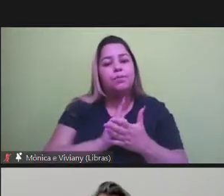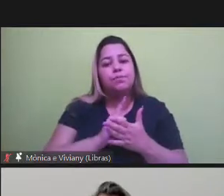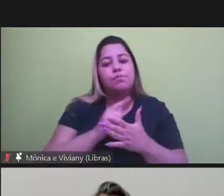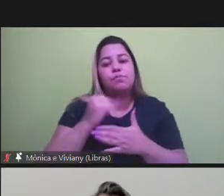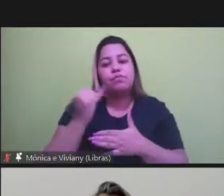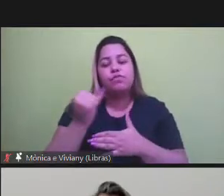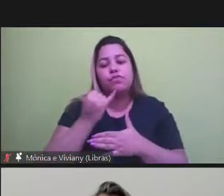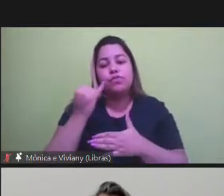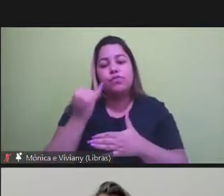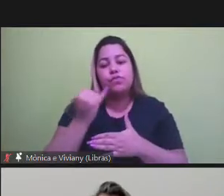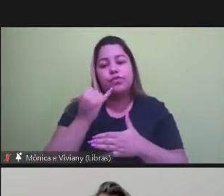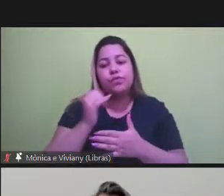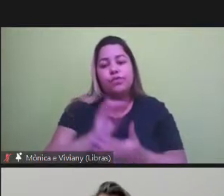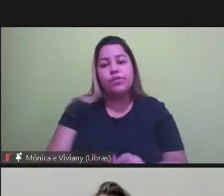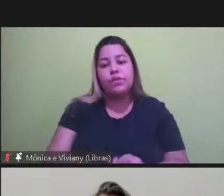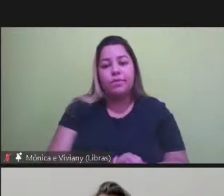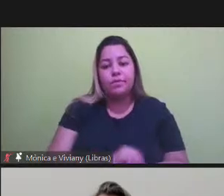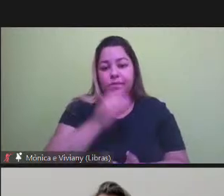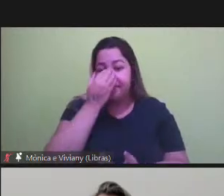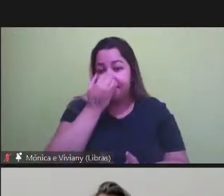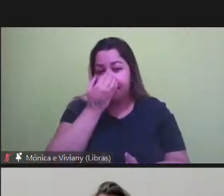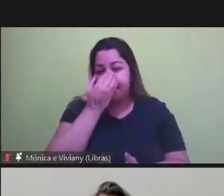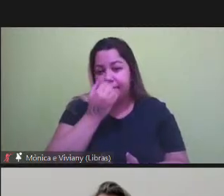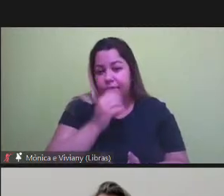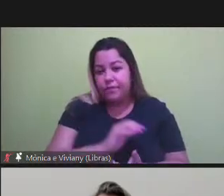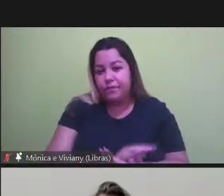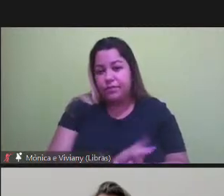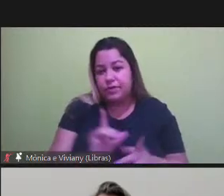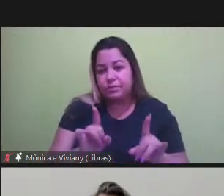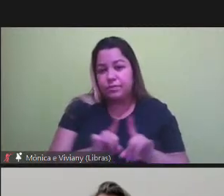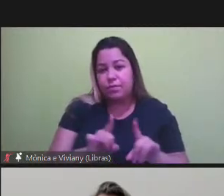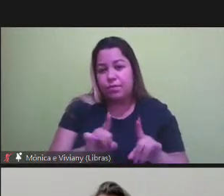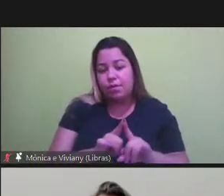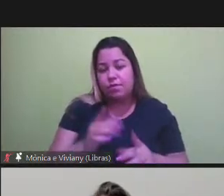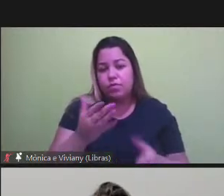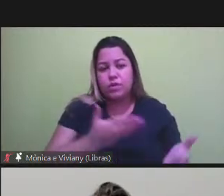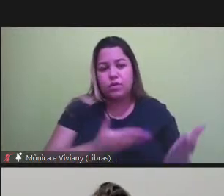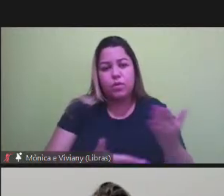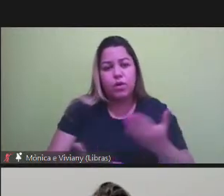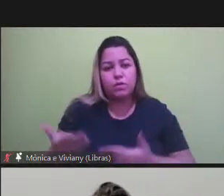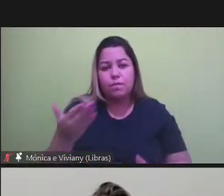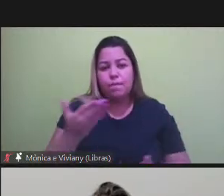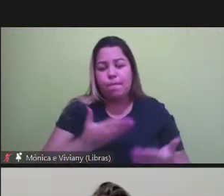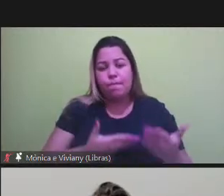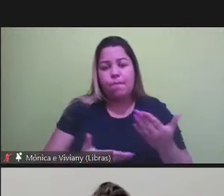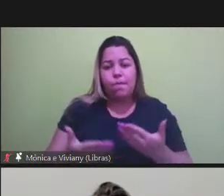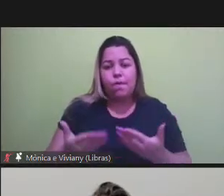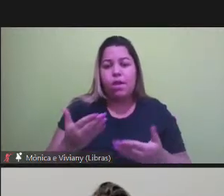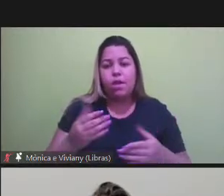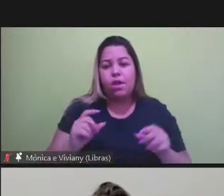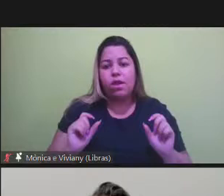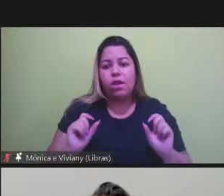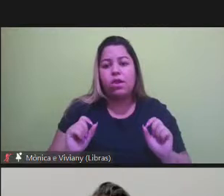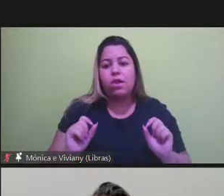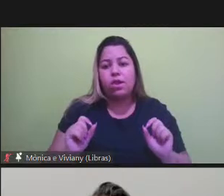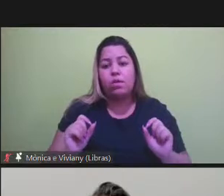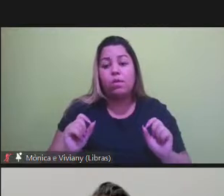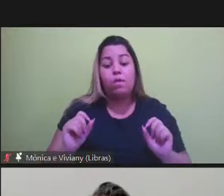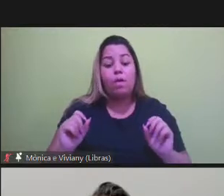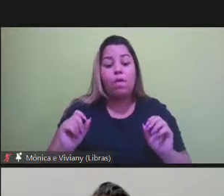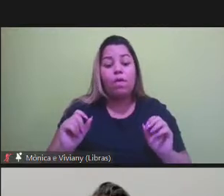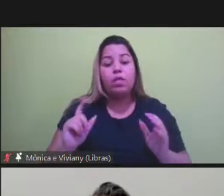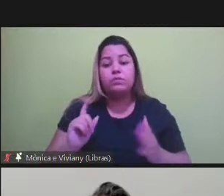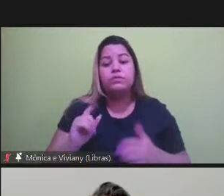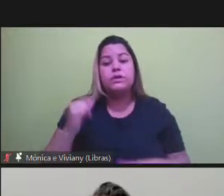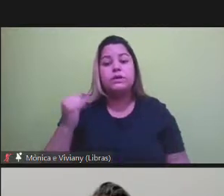a very important weight, and I also believe that your involvement in these initiatives and